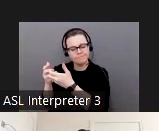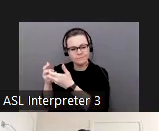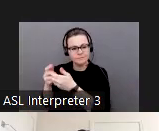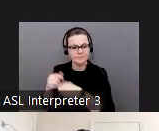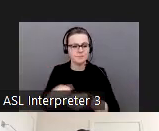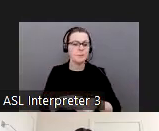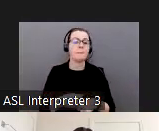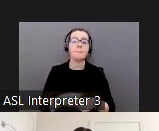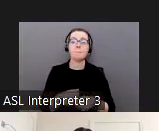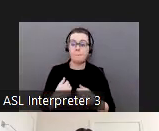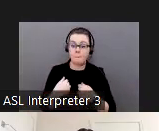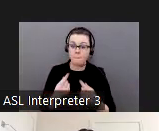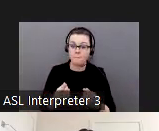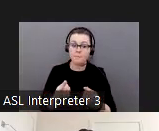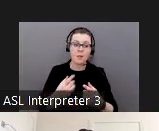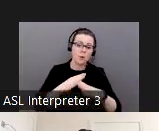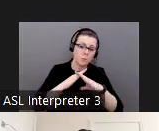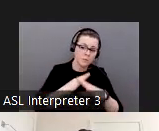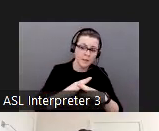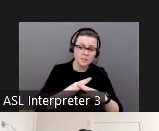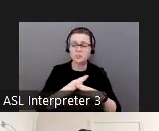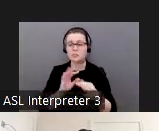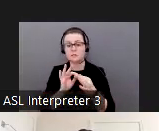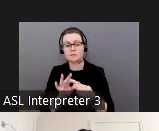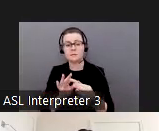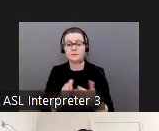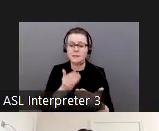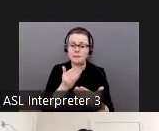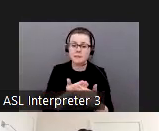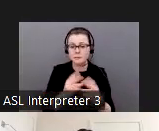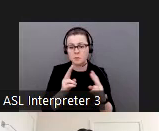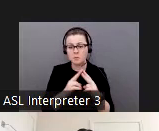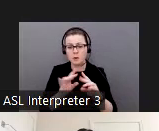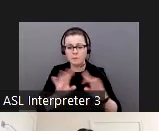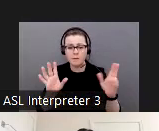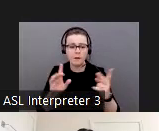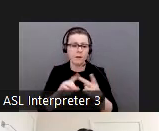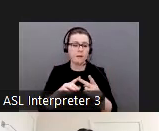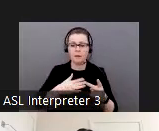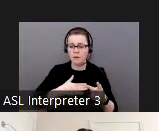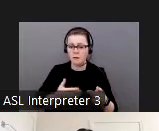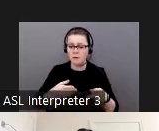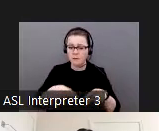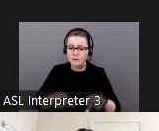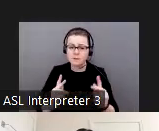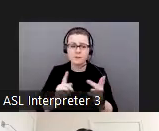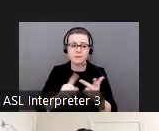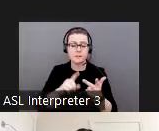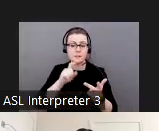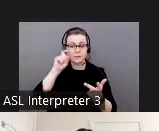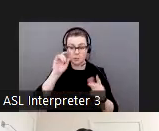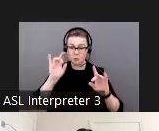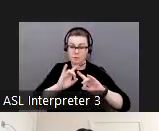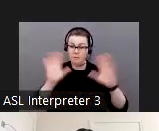we're talking about prevention efforts around intimate partner violence, consent, sexual violence. So it's important to focus